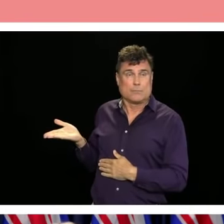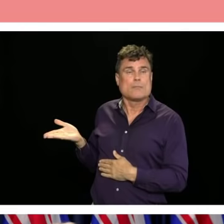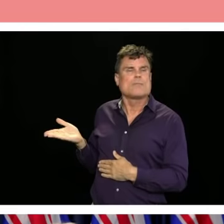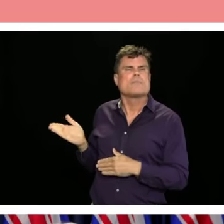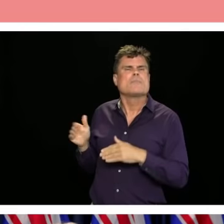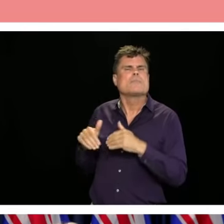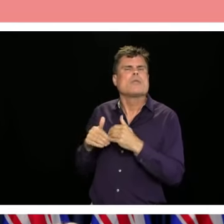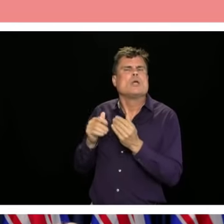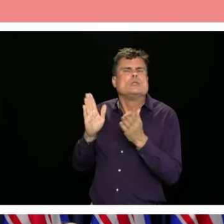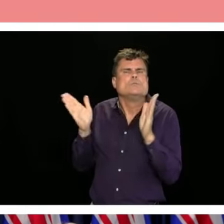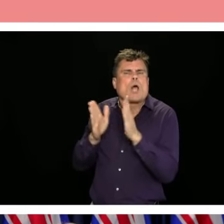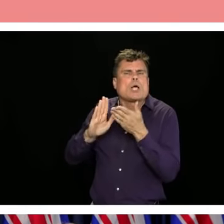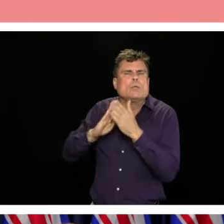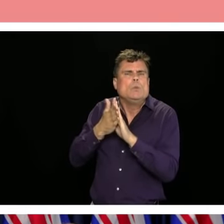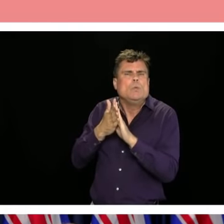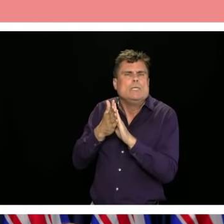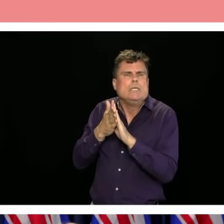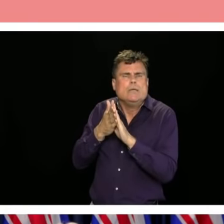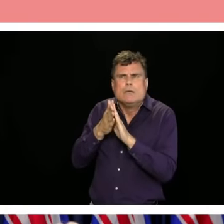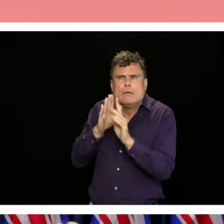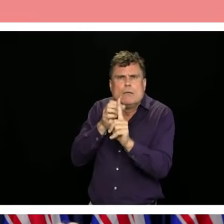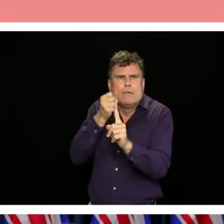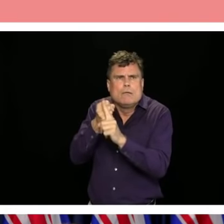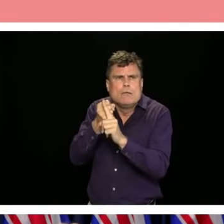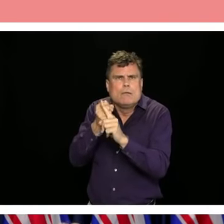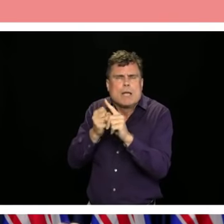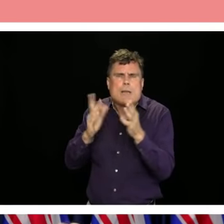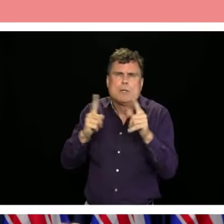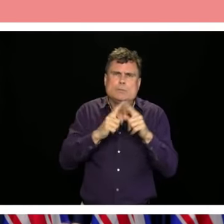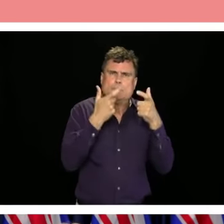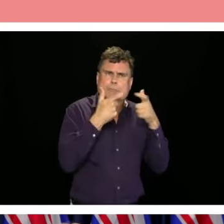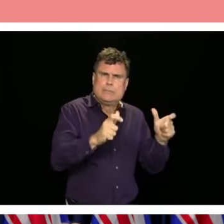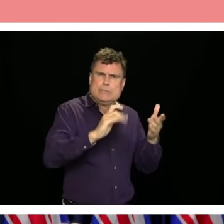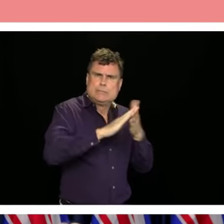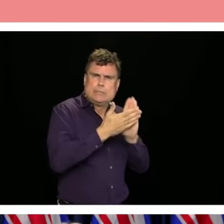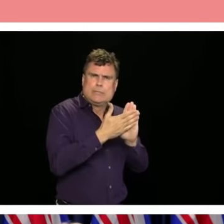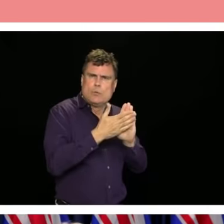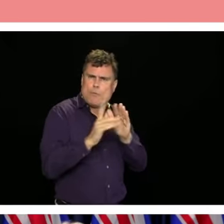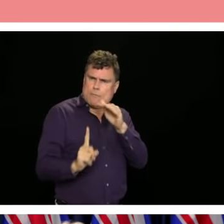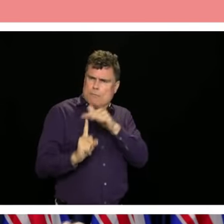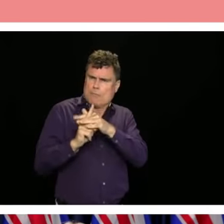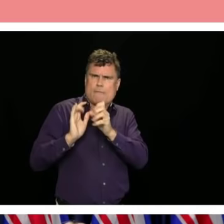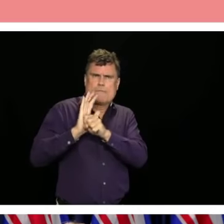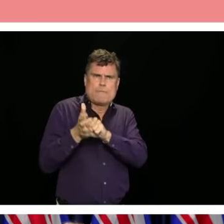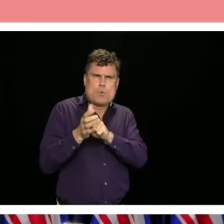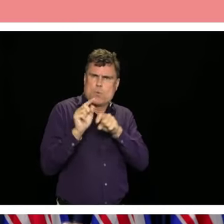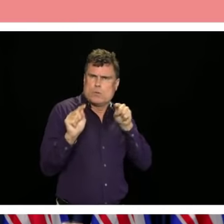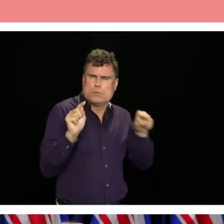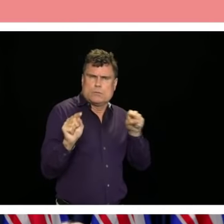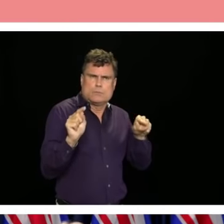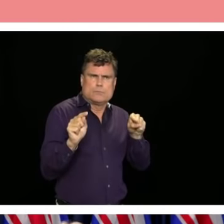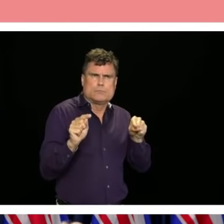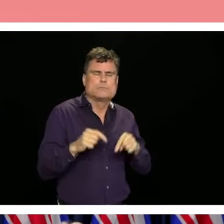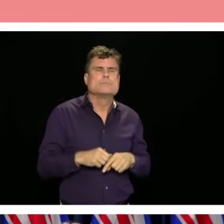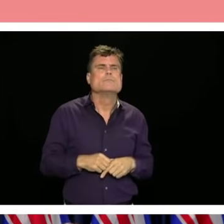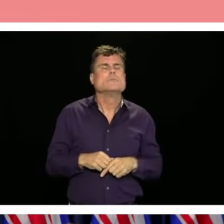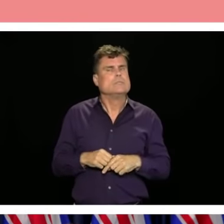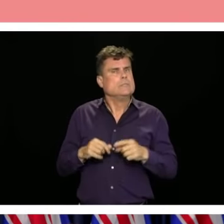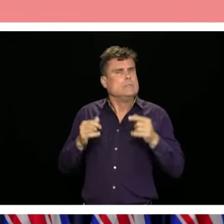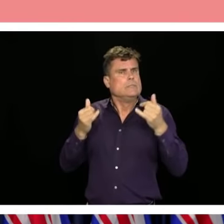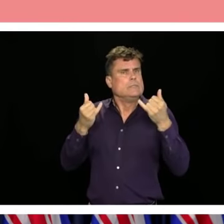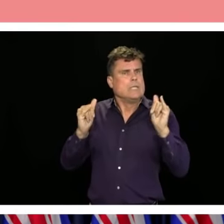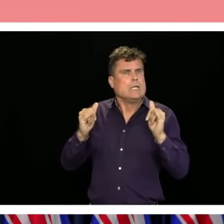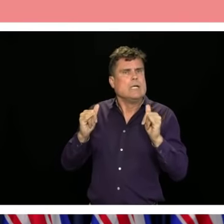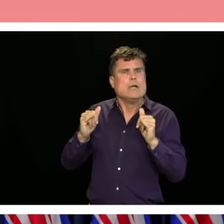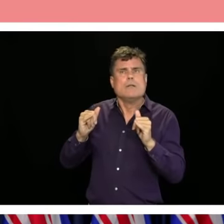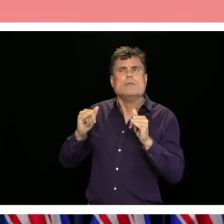the impact on smaller communities around the province. And we will be having that more granular data available publicly in the